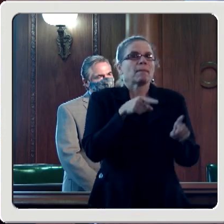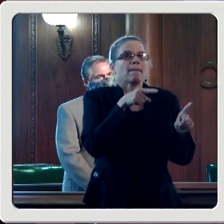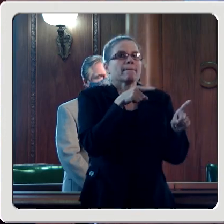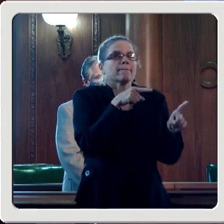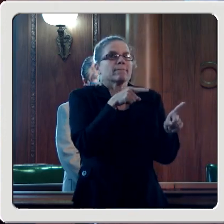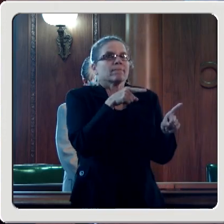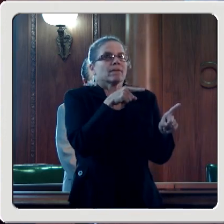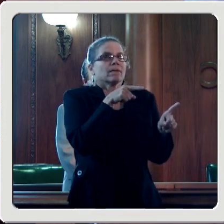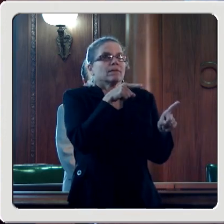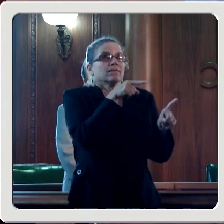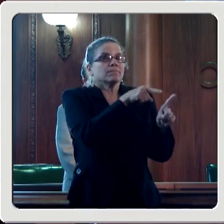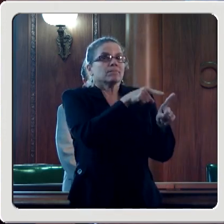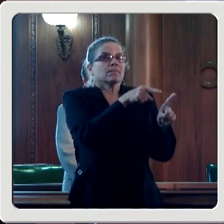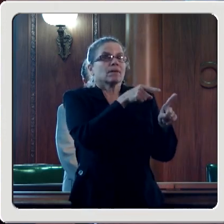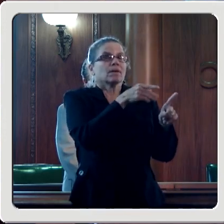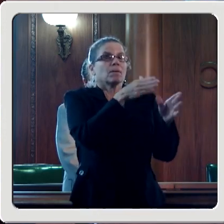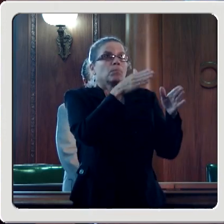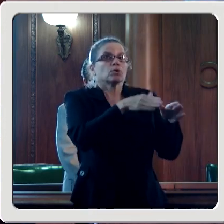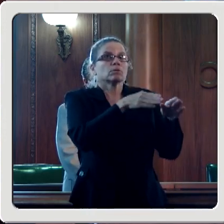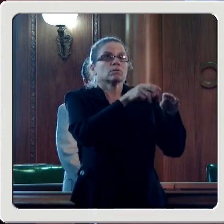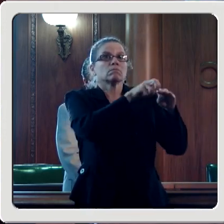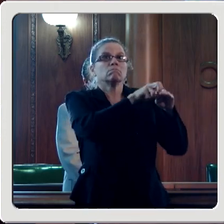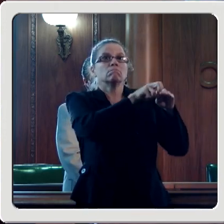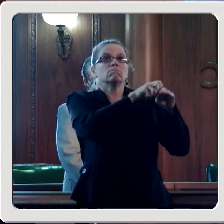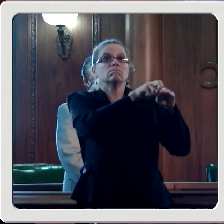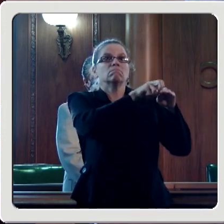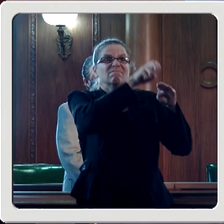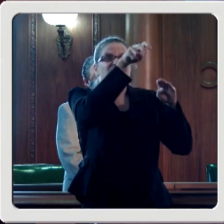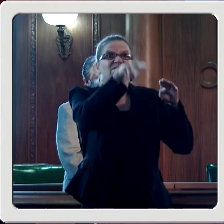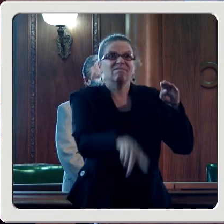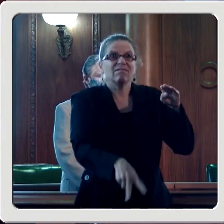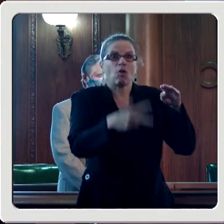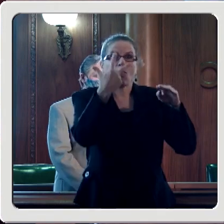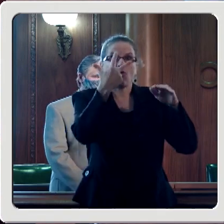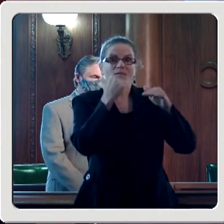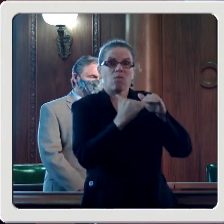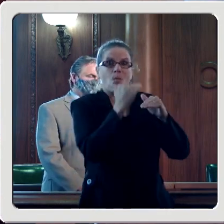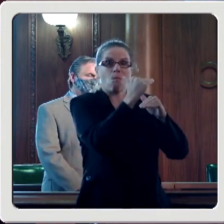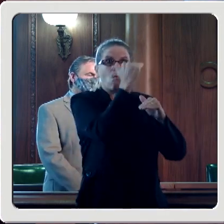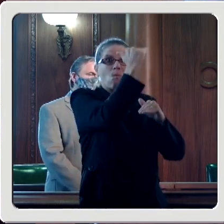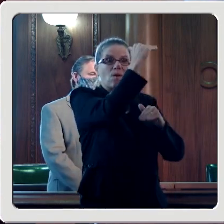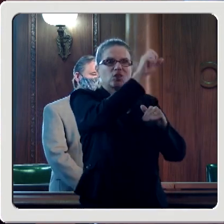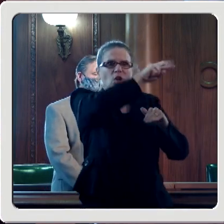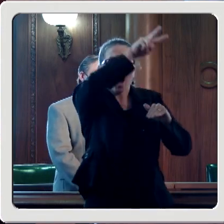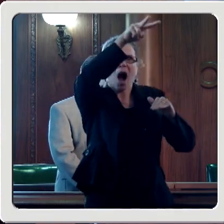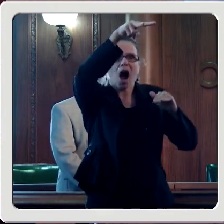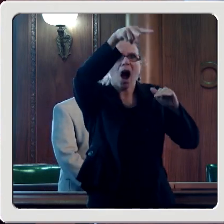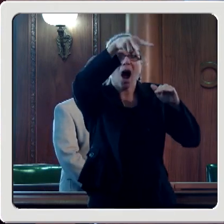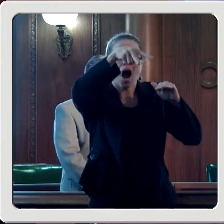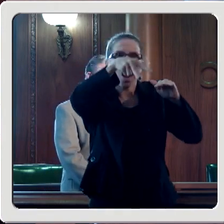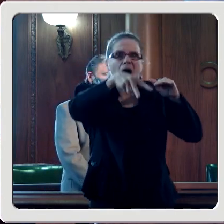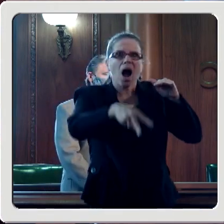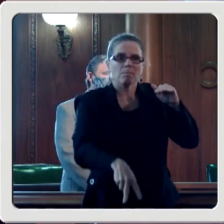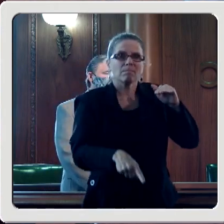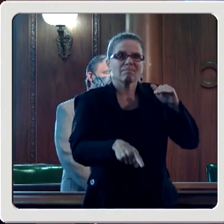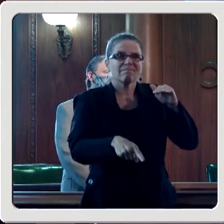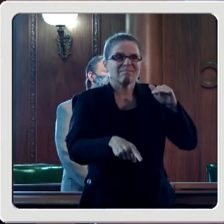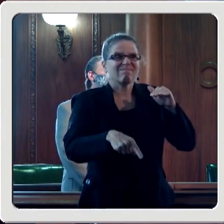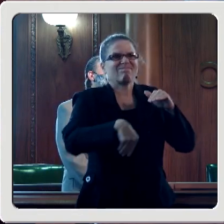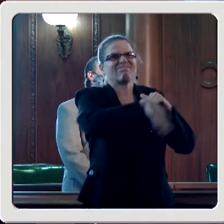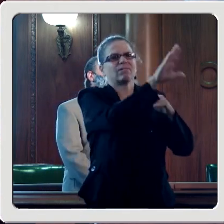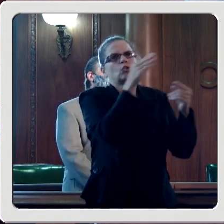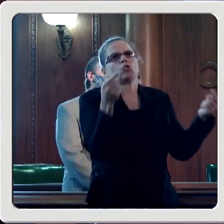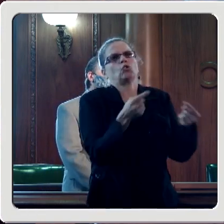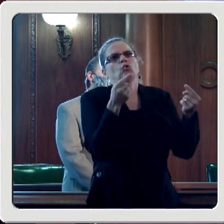is suffering from some serious injuries. He is in the Bay State Medical Center as we speak, and there is a person of